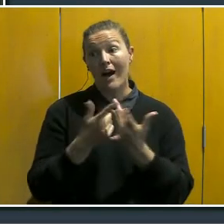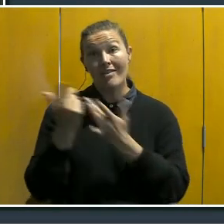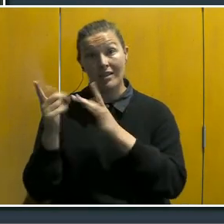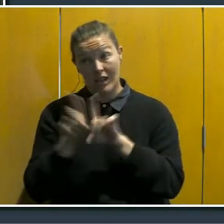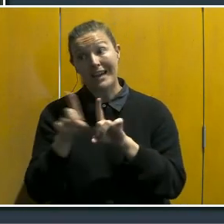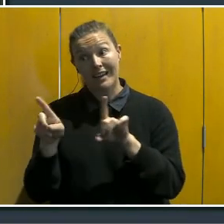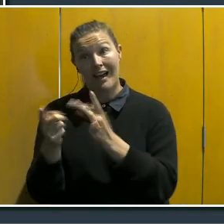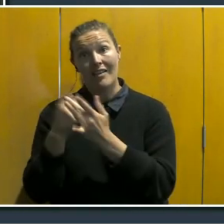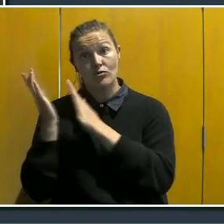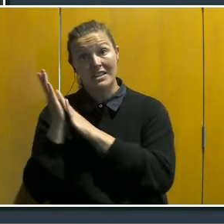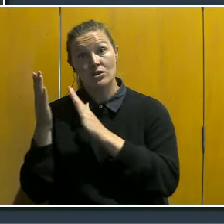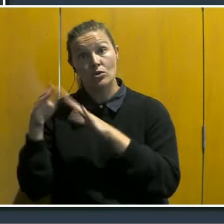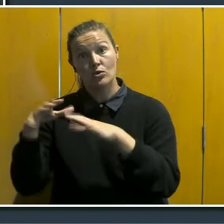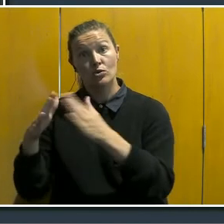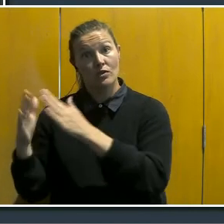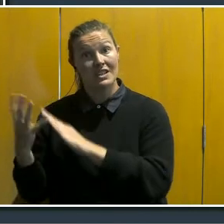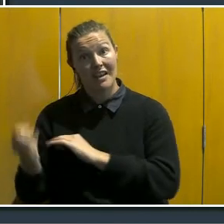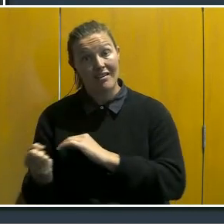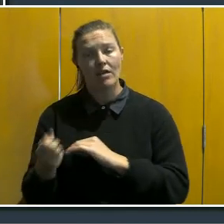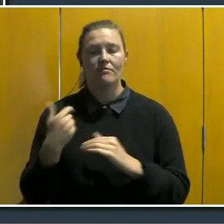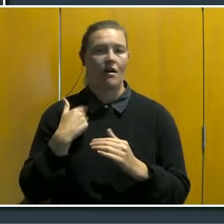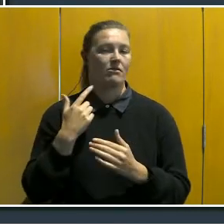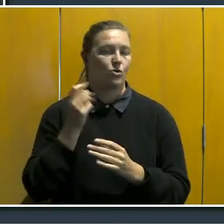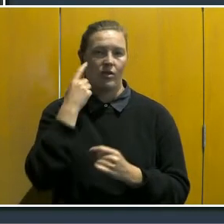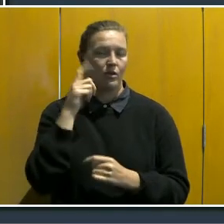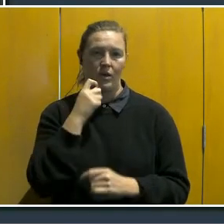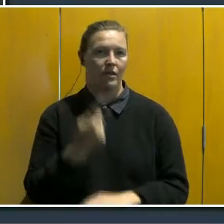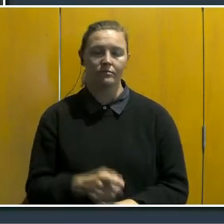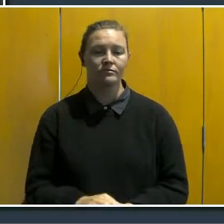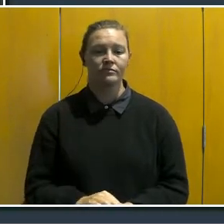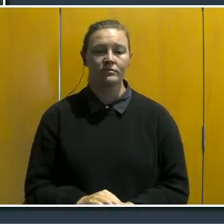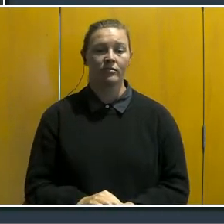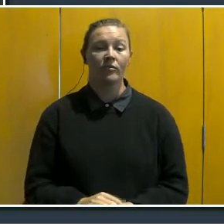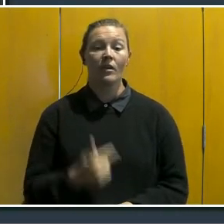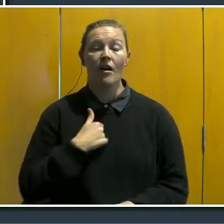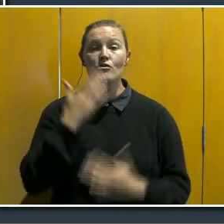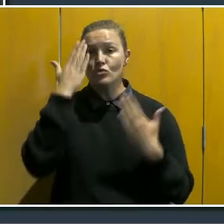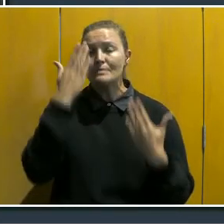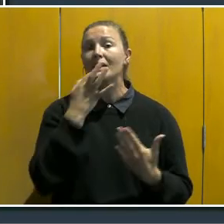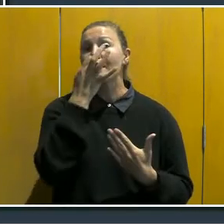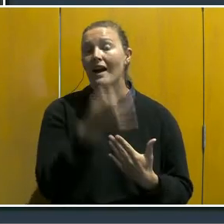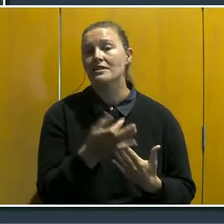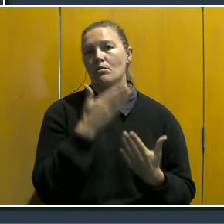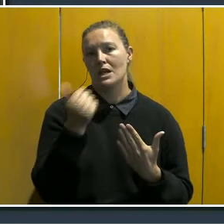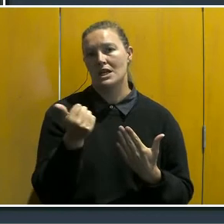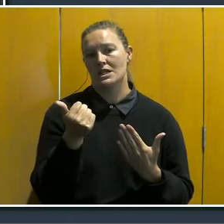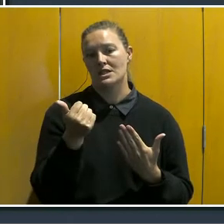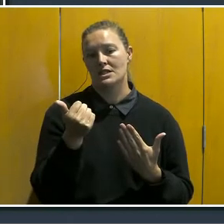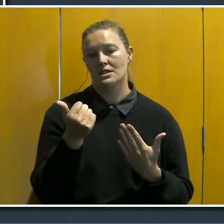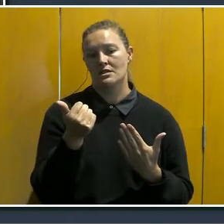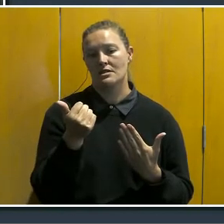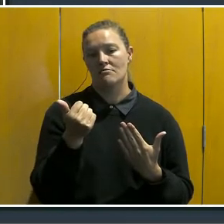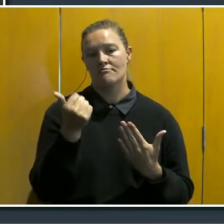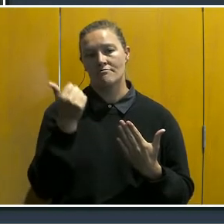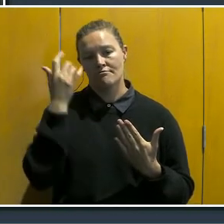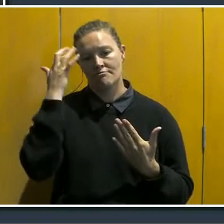properties enjoy? I doubt that very, very much. I respectfully ask that you reconsider your proposal to